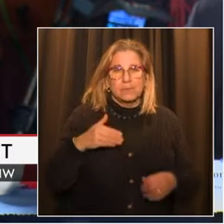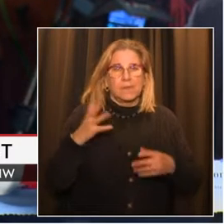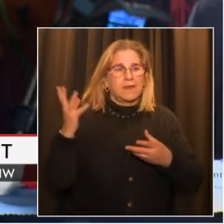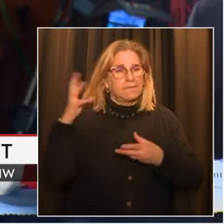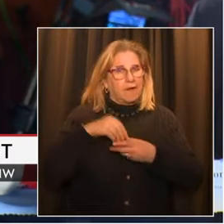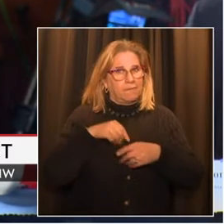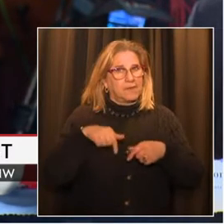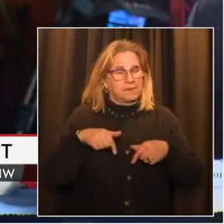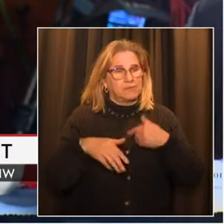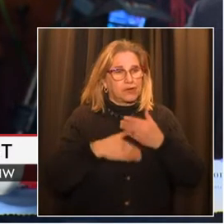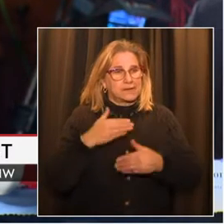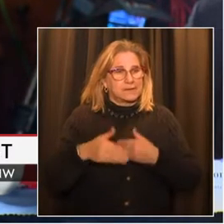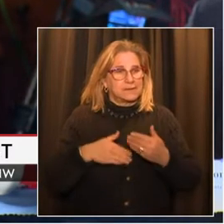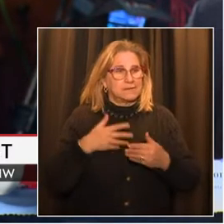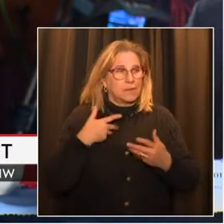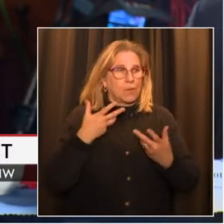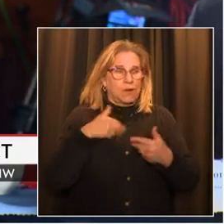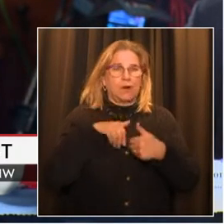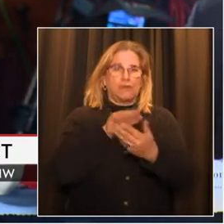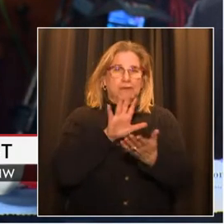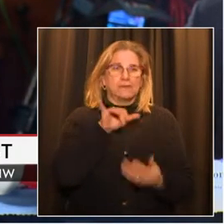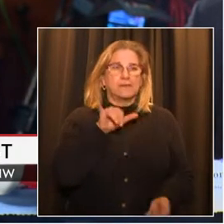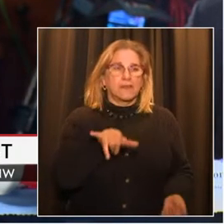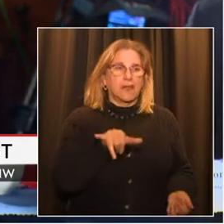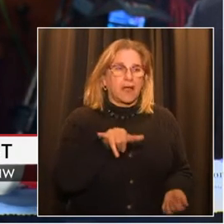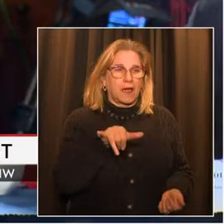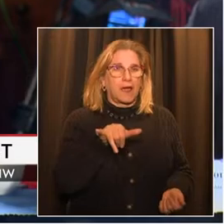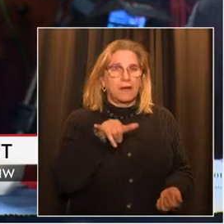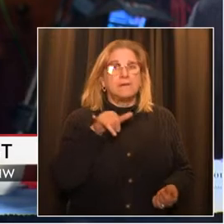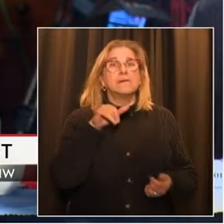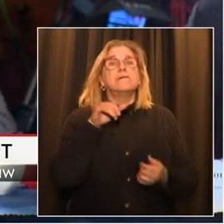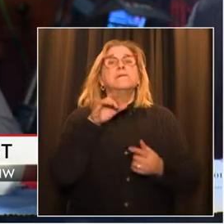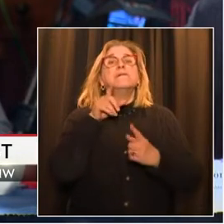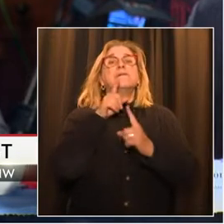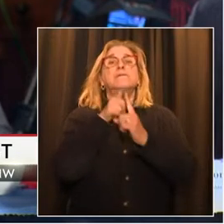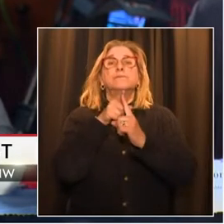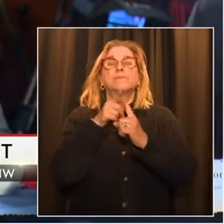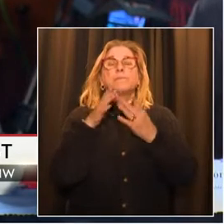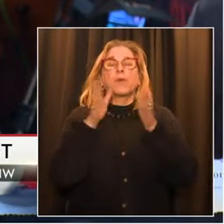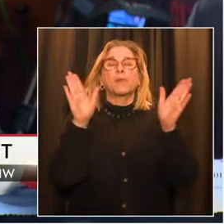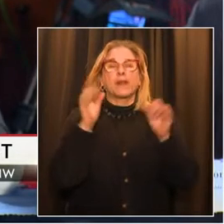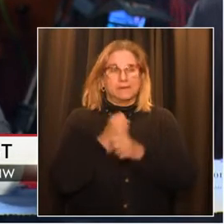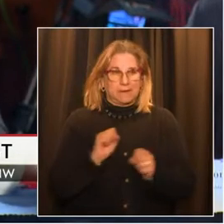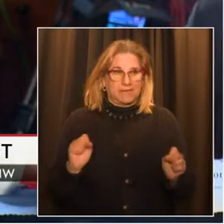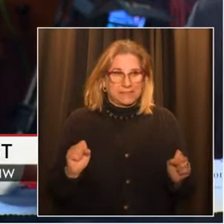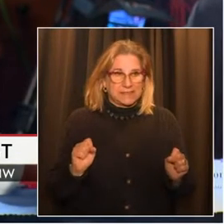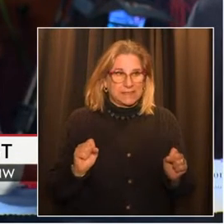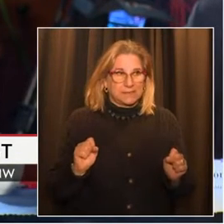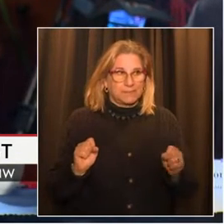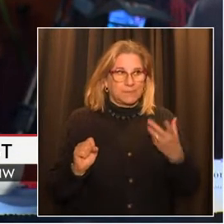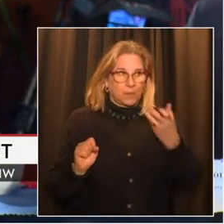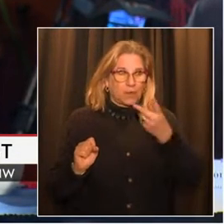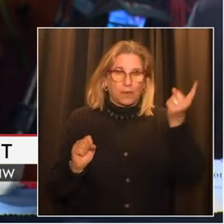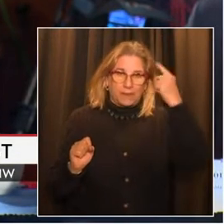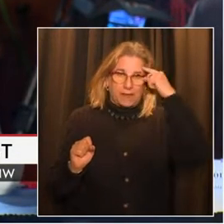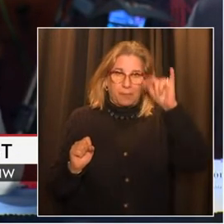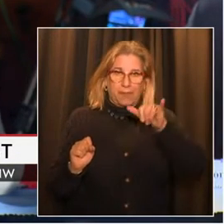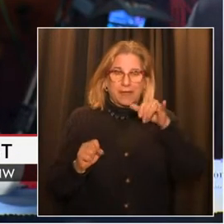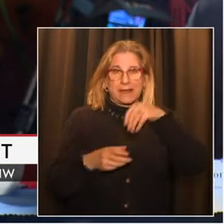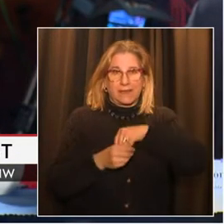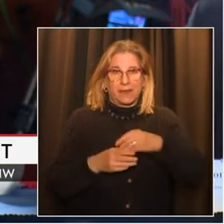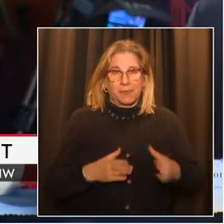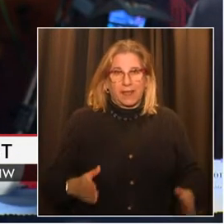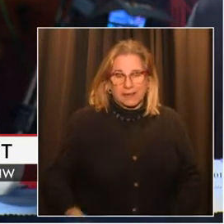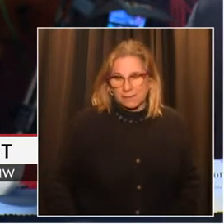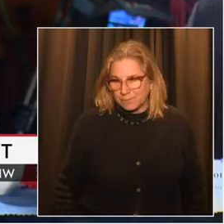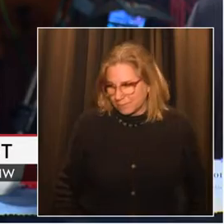around crime and violence and public safety as you think about the work that's going to take place at the task force? So let me lead this